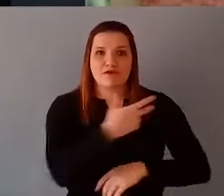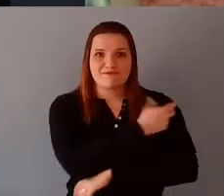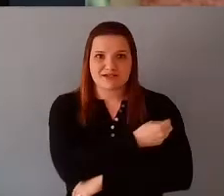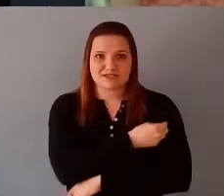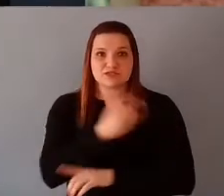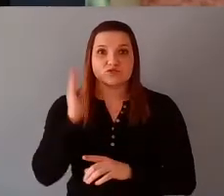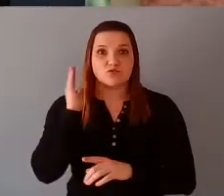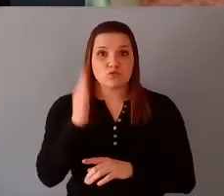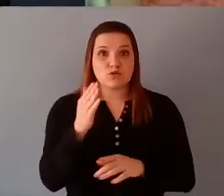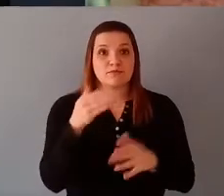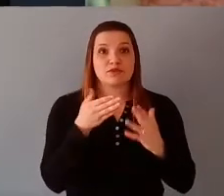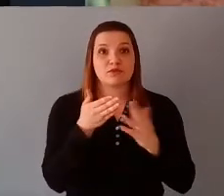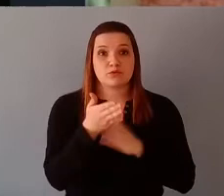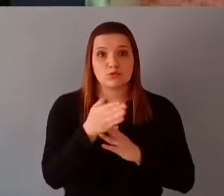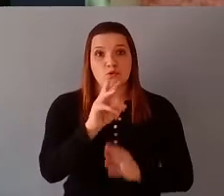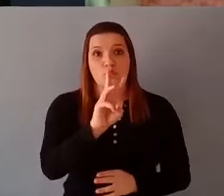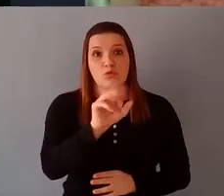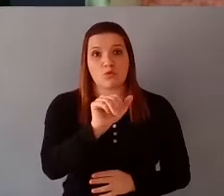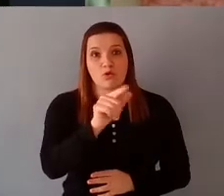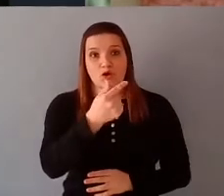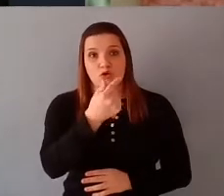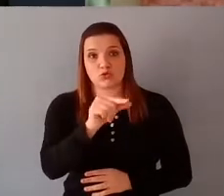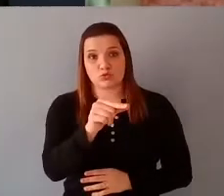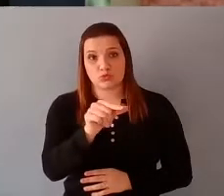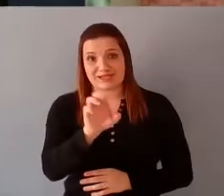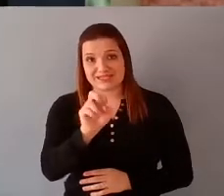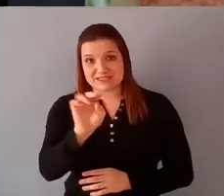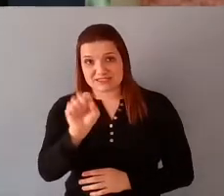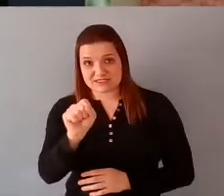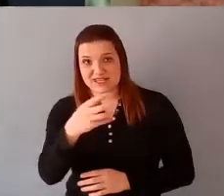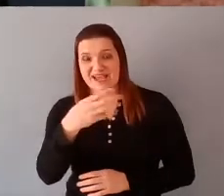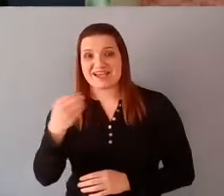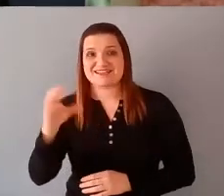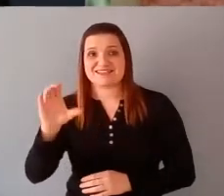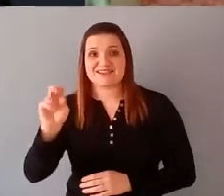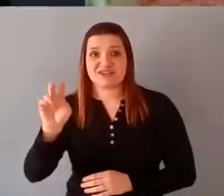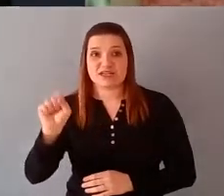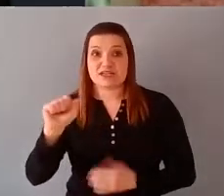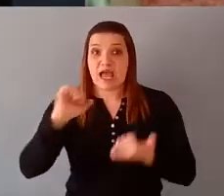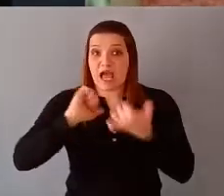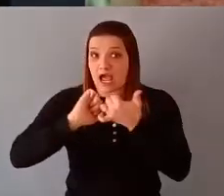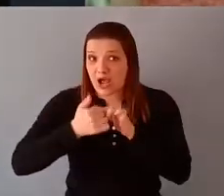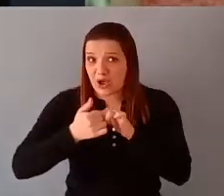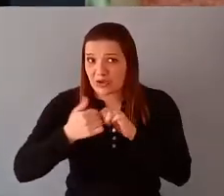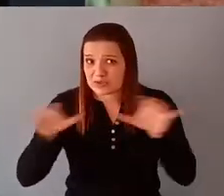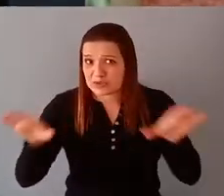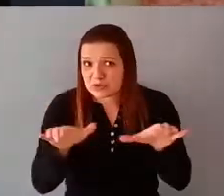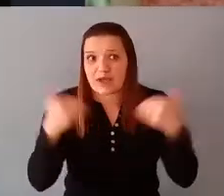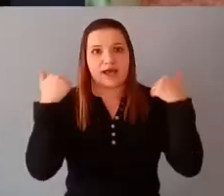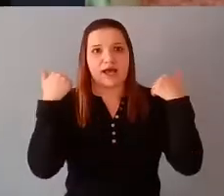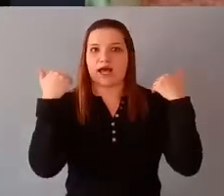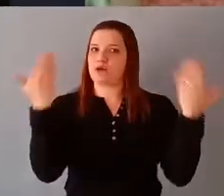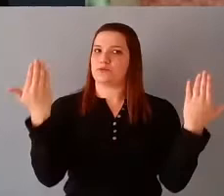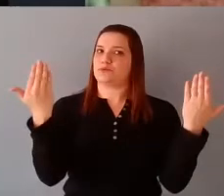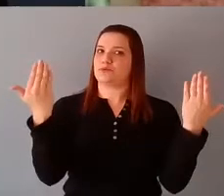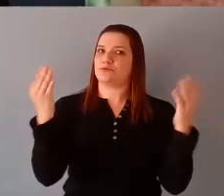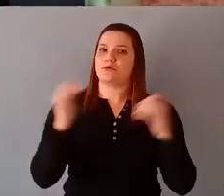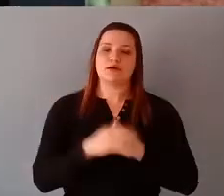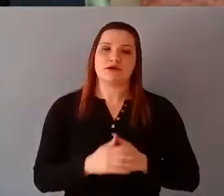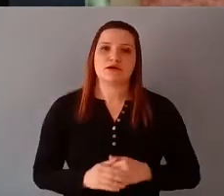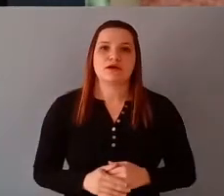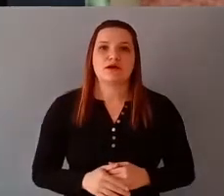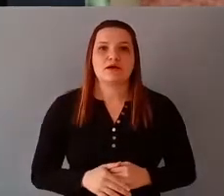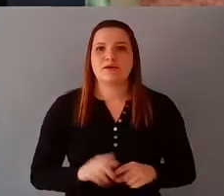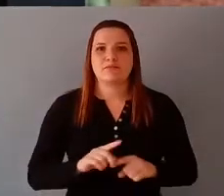come through Walgreens and CVS. I don't know exactly how that's going to work. But then, we're